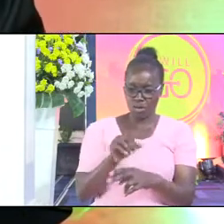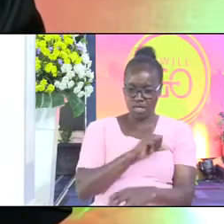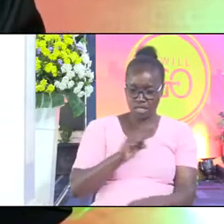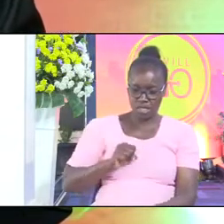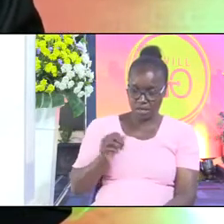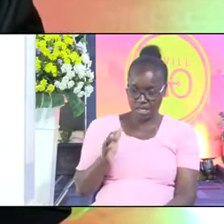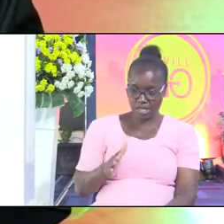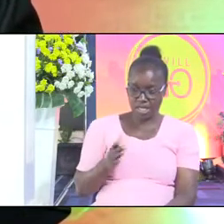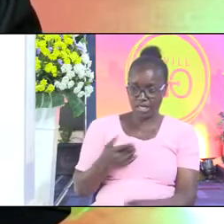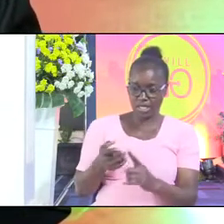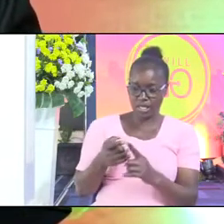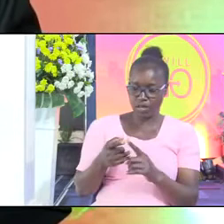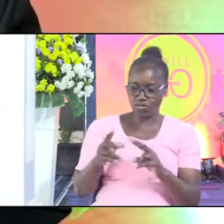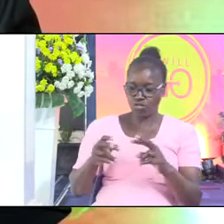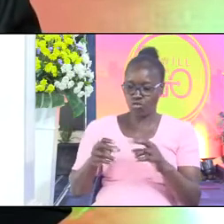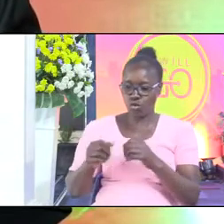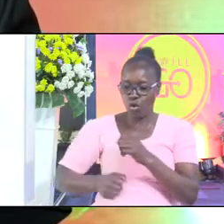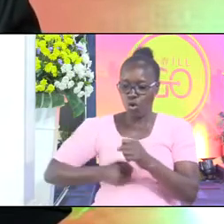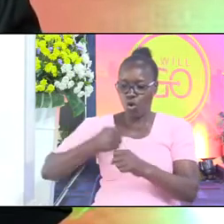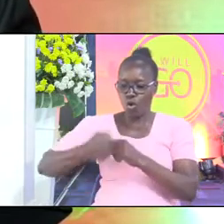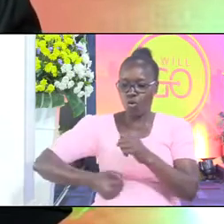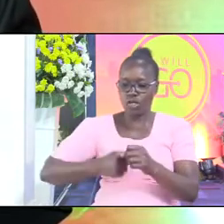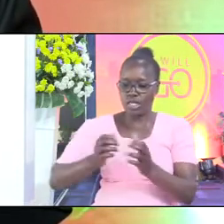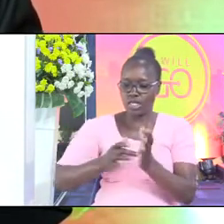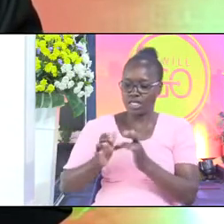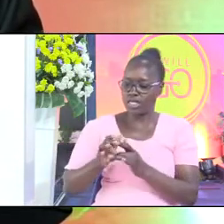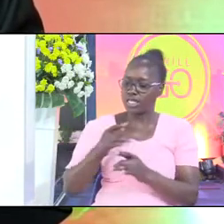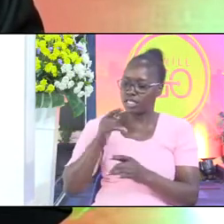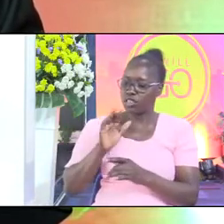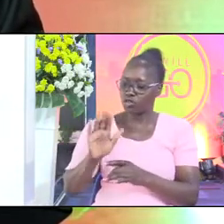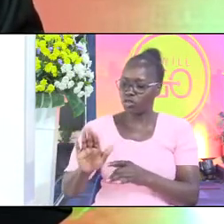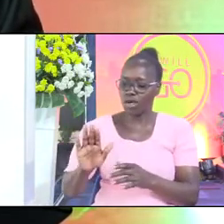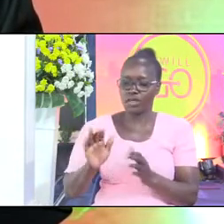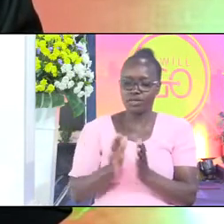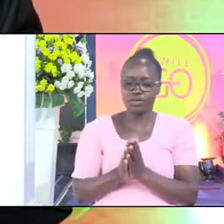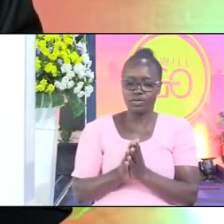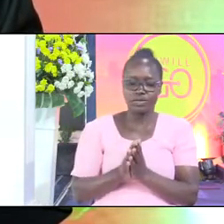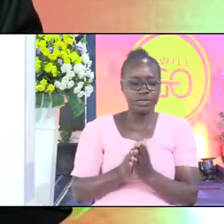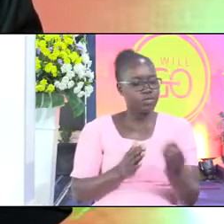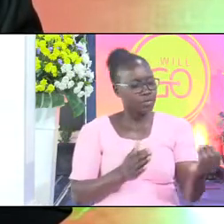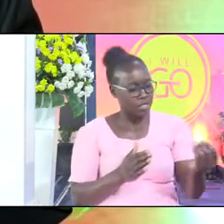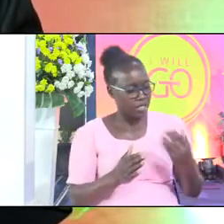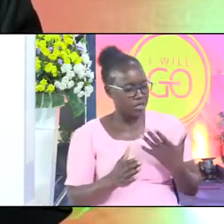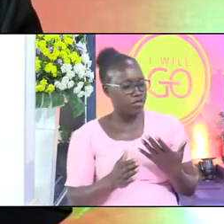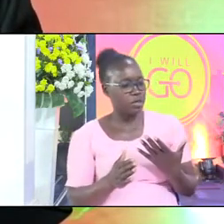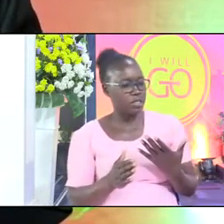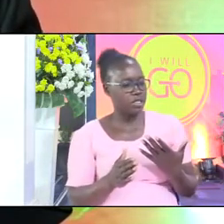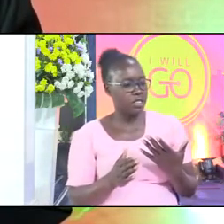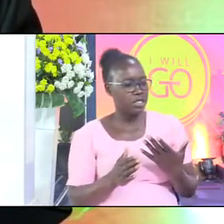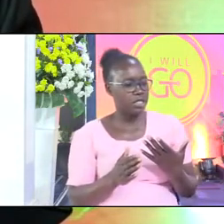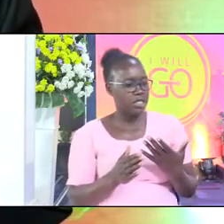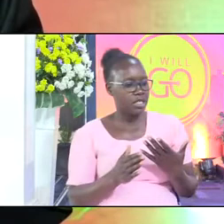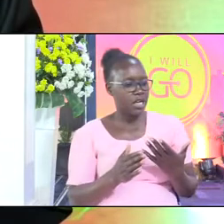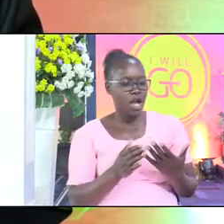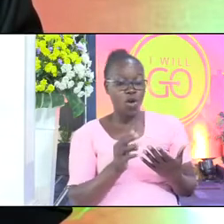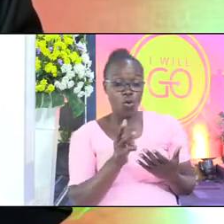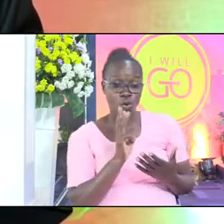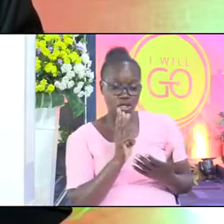water, and Jesus said to her, give me a